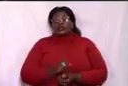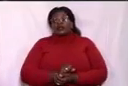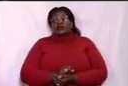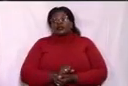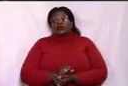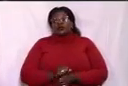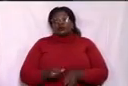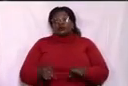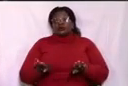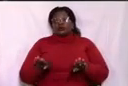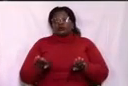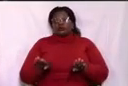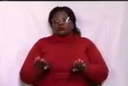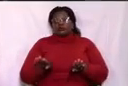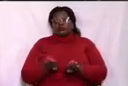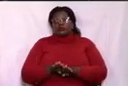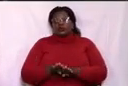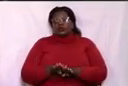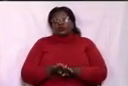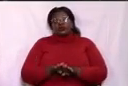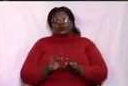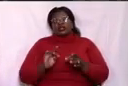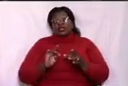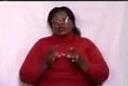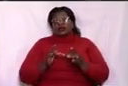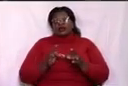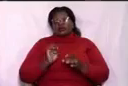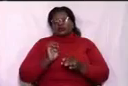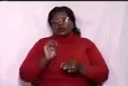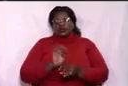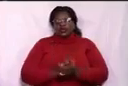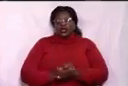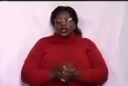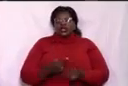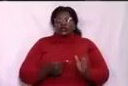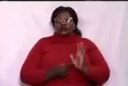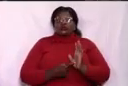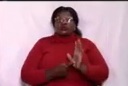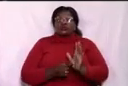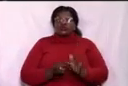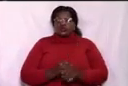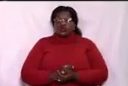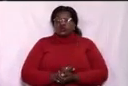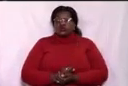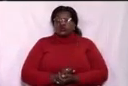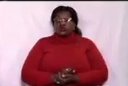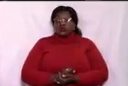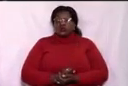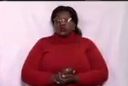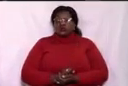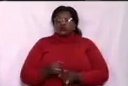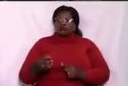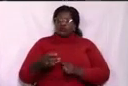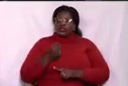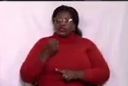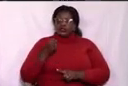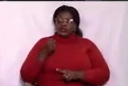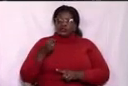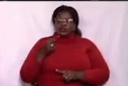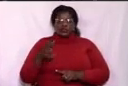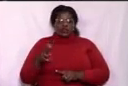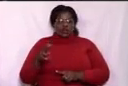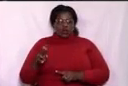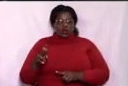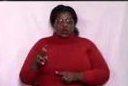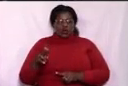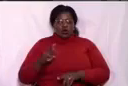then. We will reach out to you, and yeah, so you don't miss out on